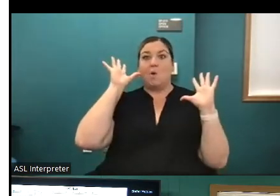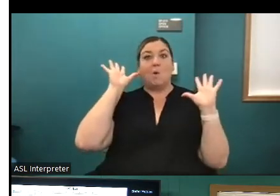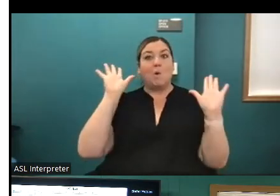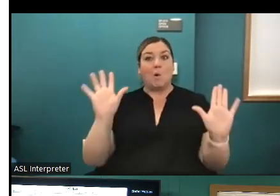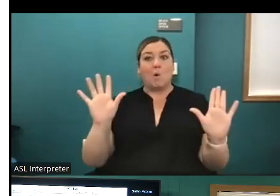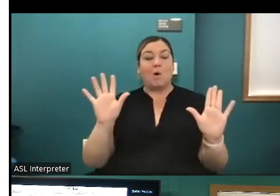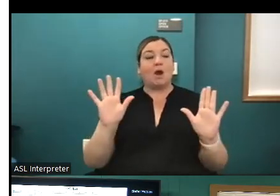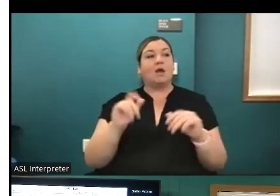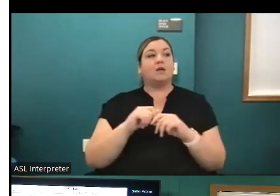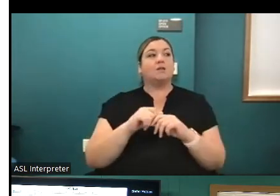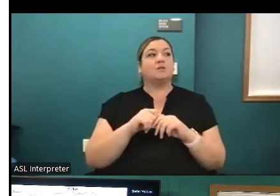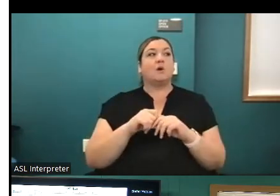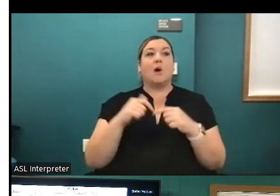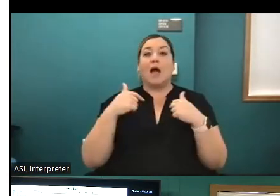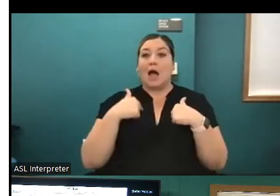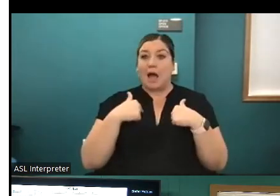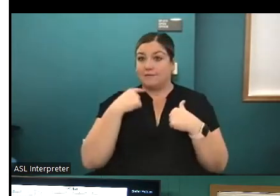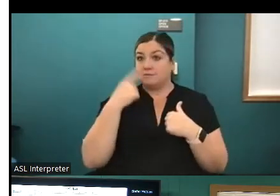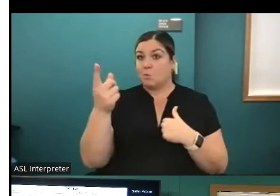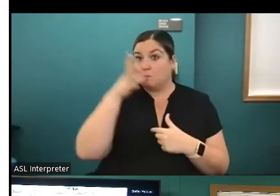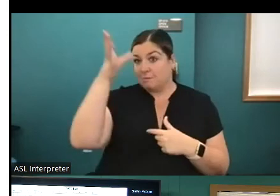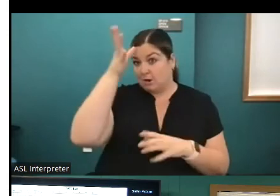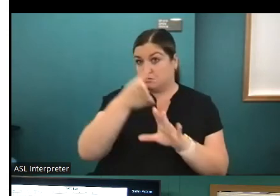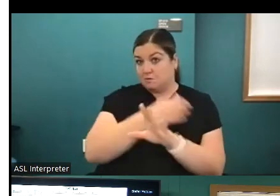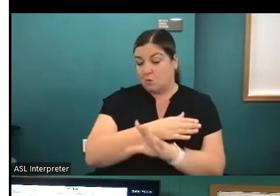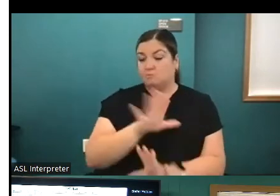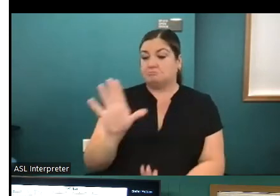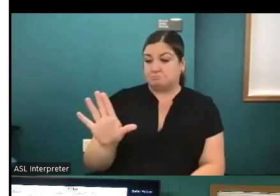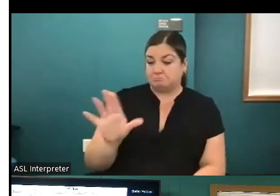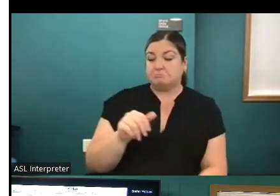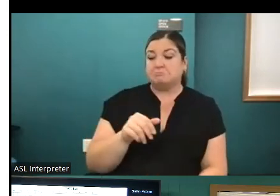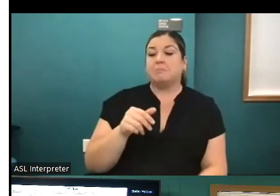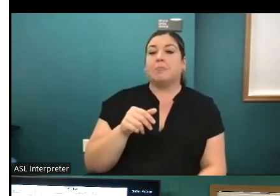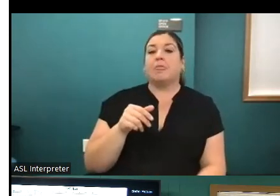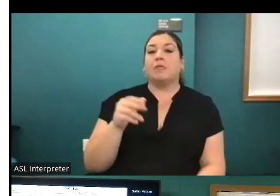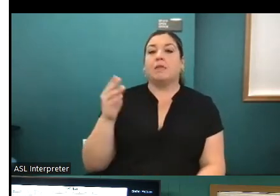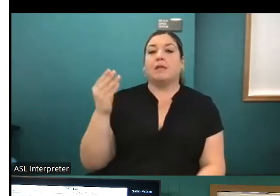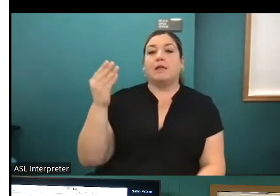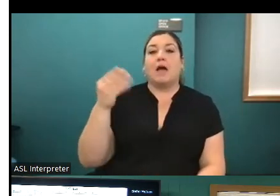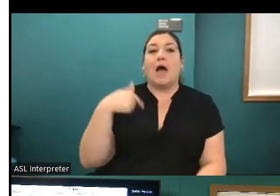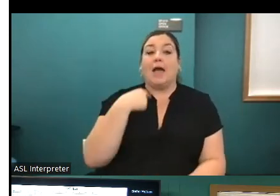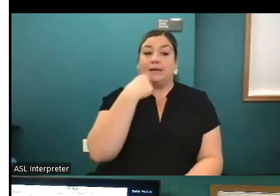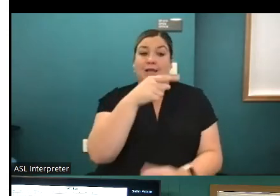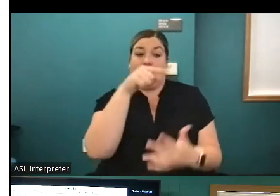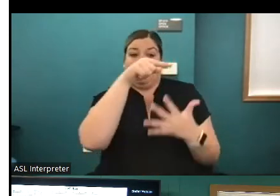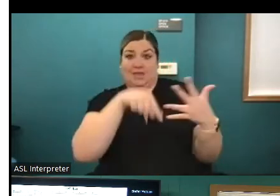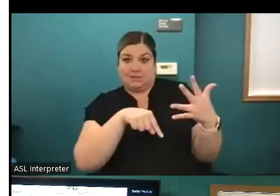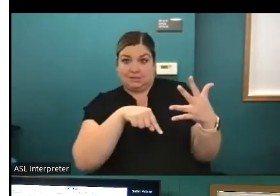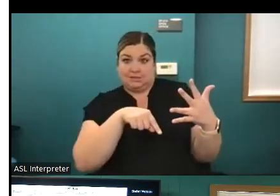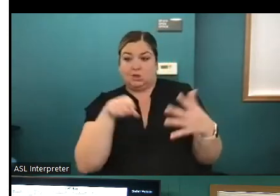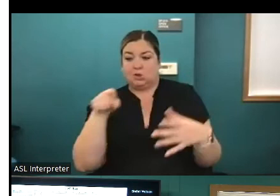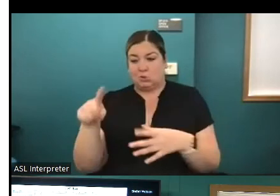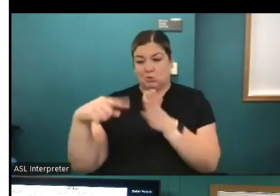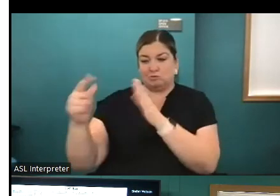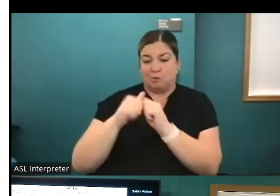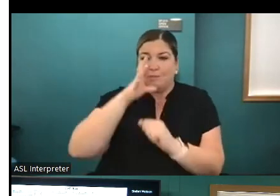sometimes I'm like, look, this is what I have said to the parent. Let me know what you get from that parent. Let me know how they're feeling, because sometimes they